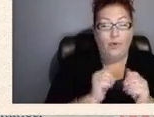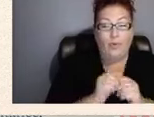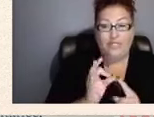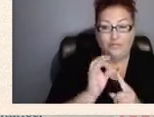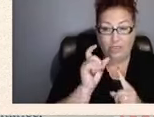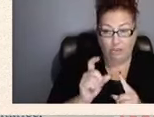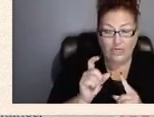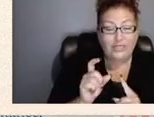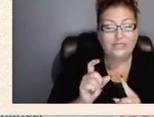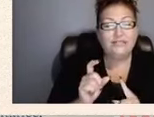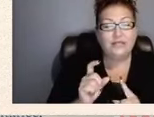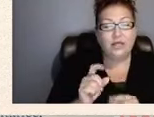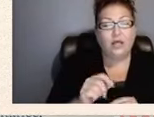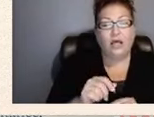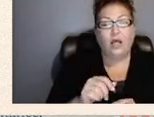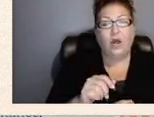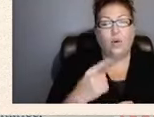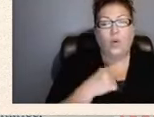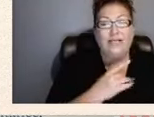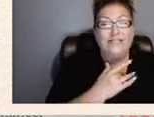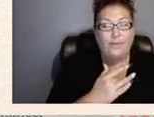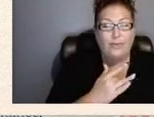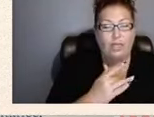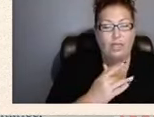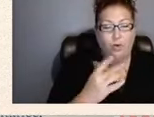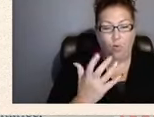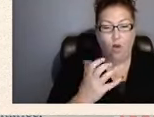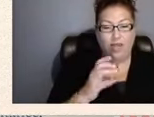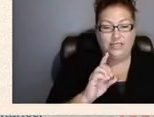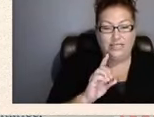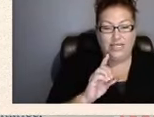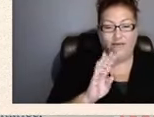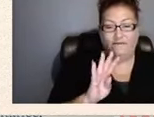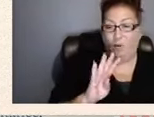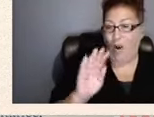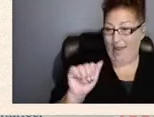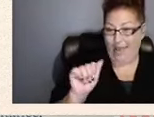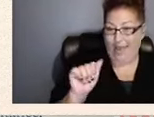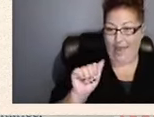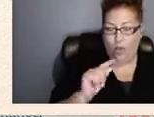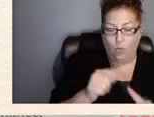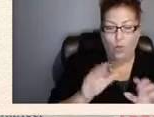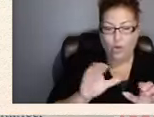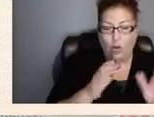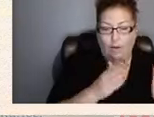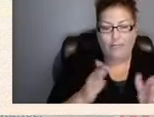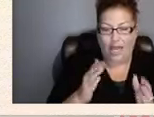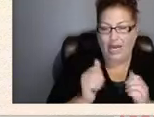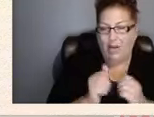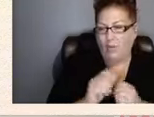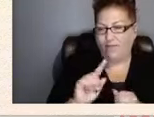we're usually looking to a D4A when we're doing planning with first party money.